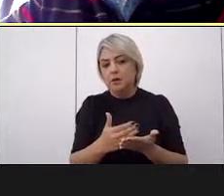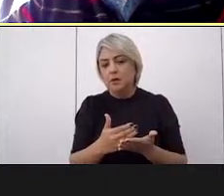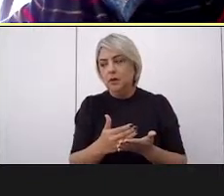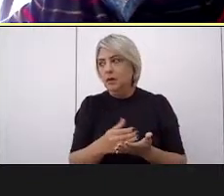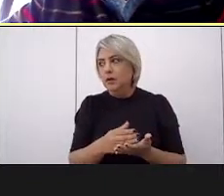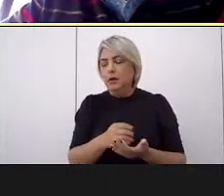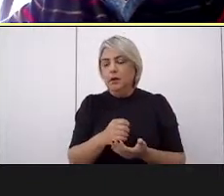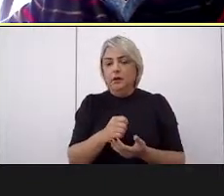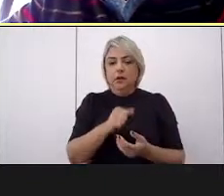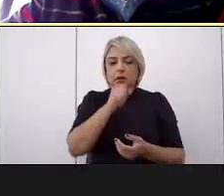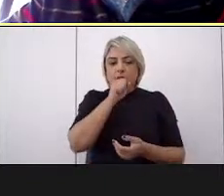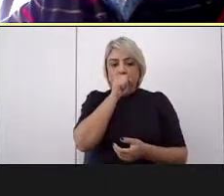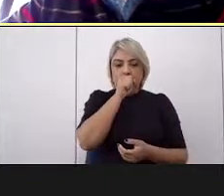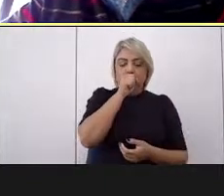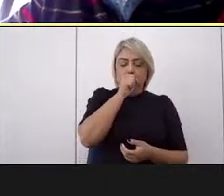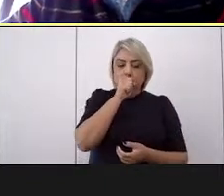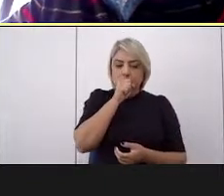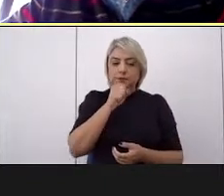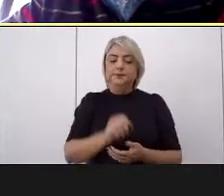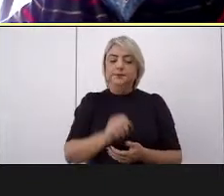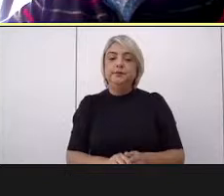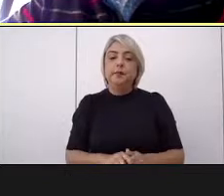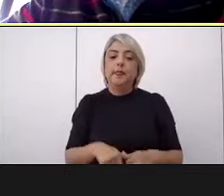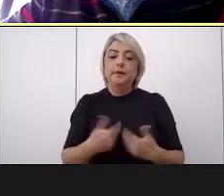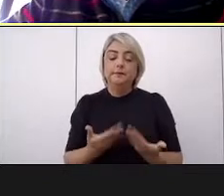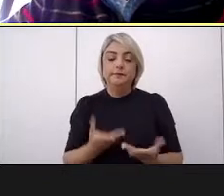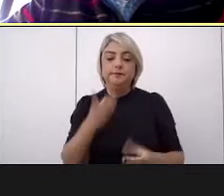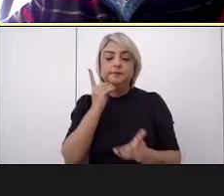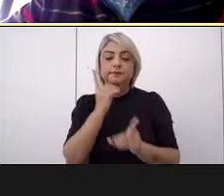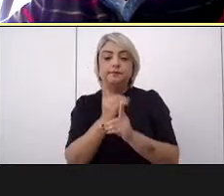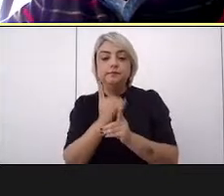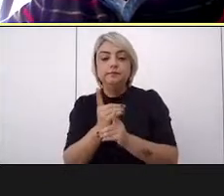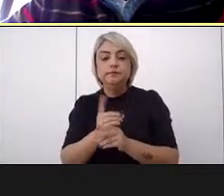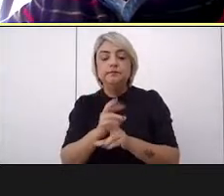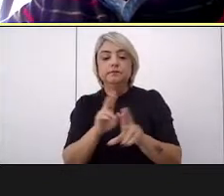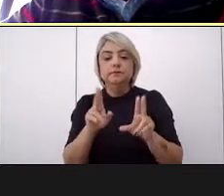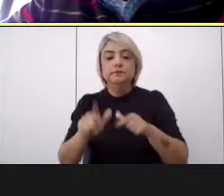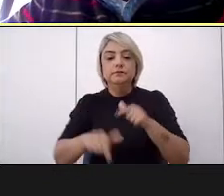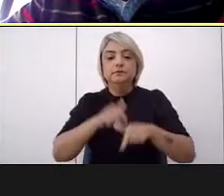possible to identify 5 characteristics of French approaches.